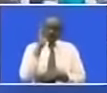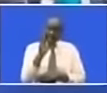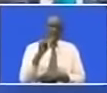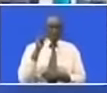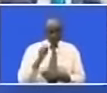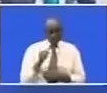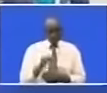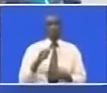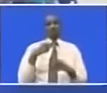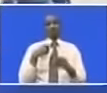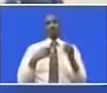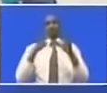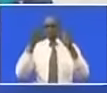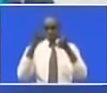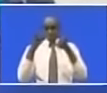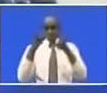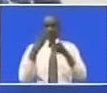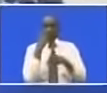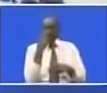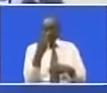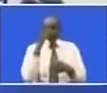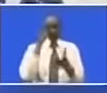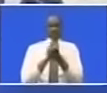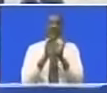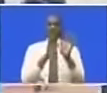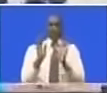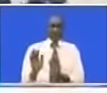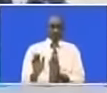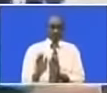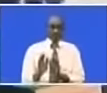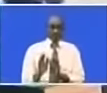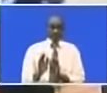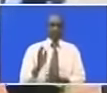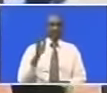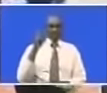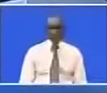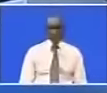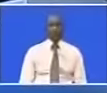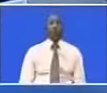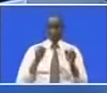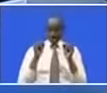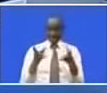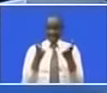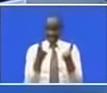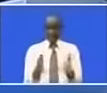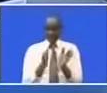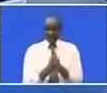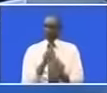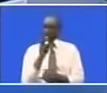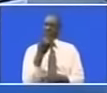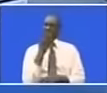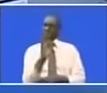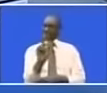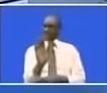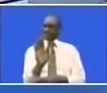smile as a champion for the Seeing is Believing campaign. Robinson Okenye, KTN Sports. All right, so let's take a look at some of your